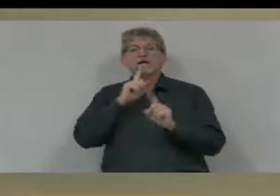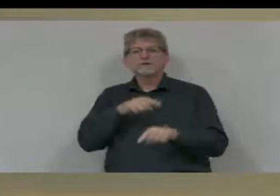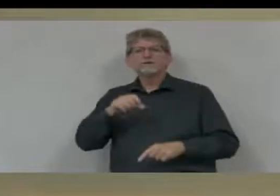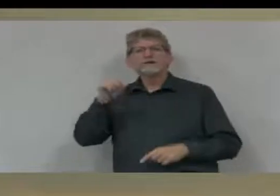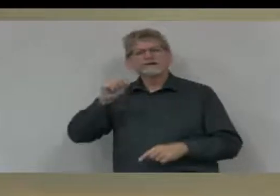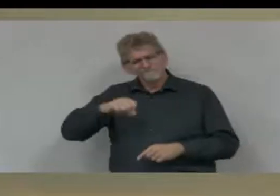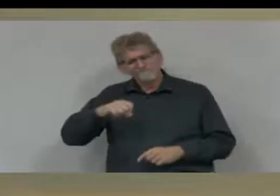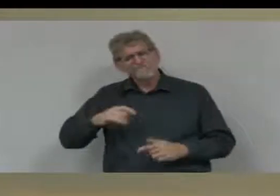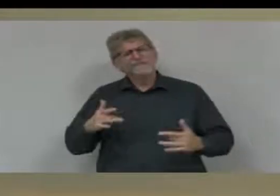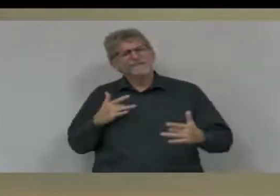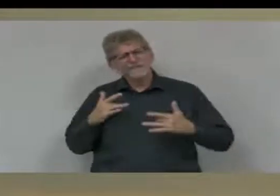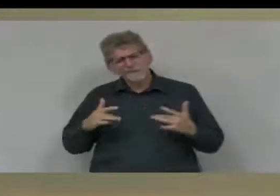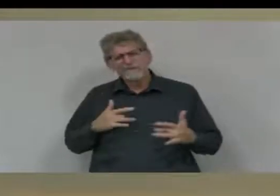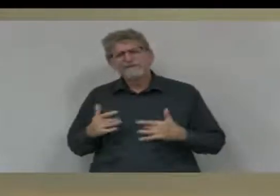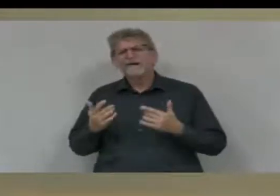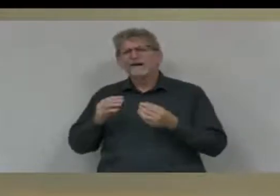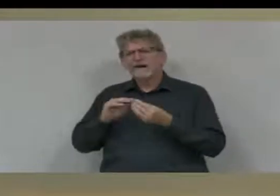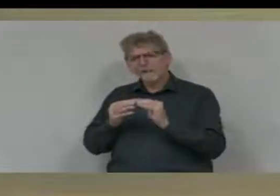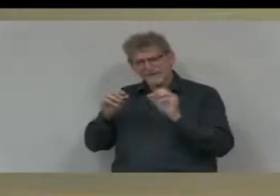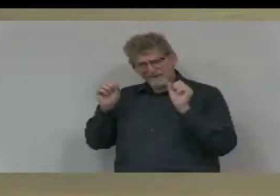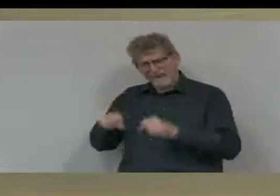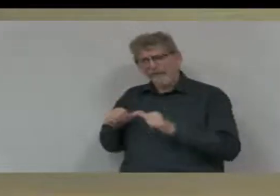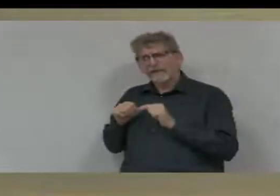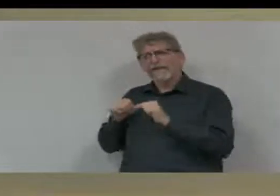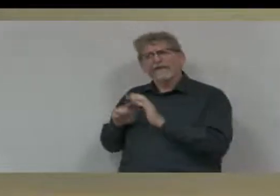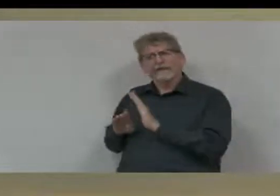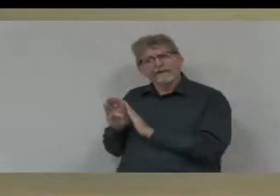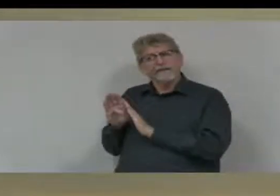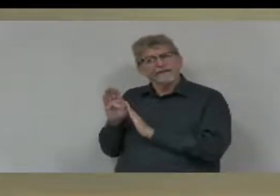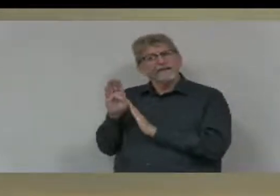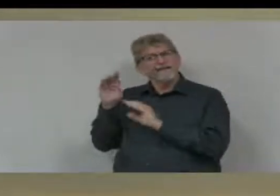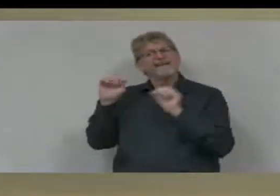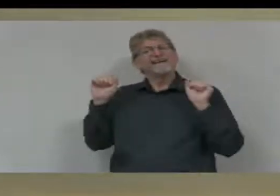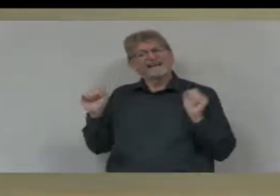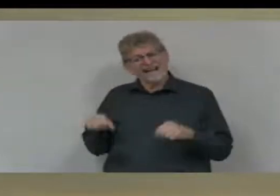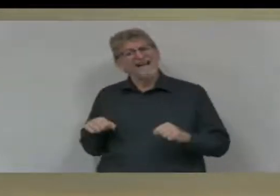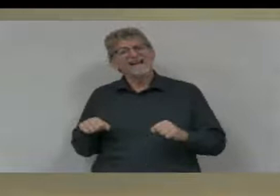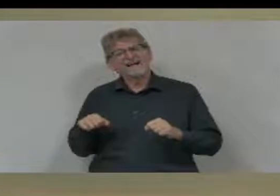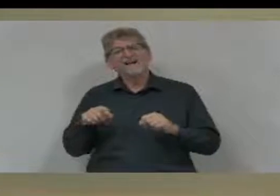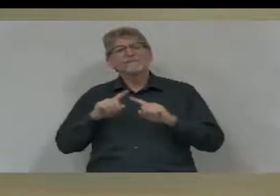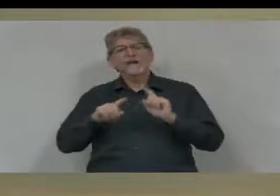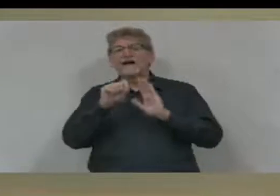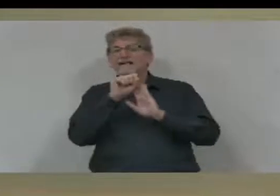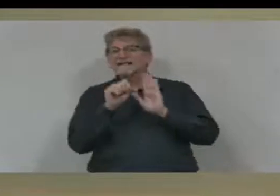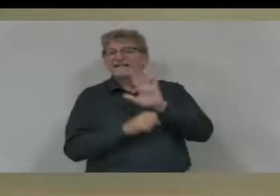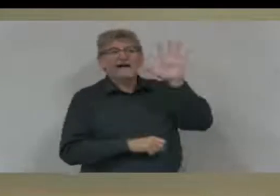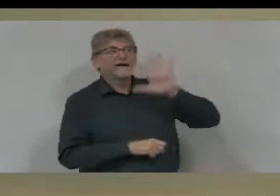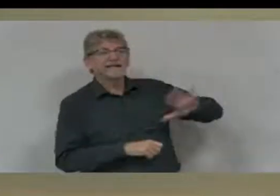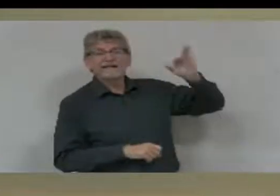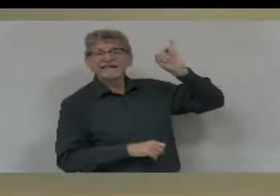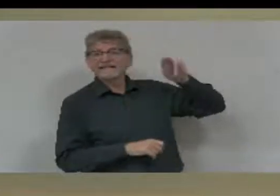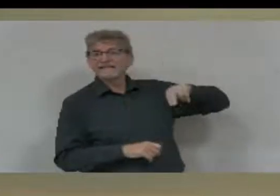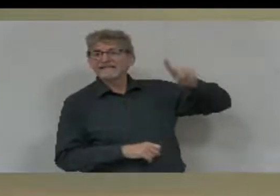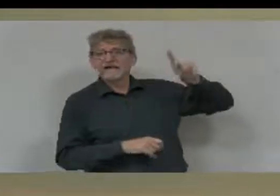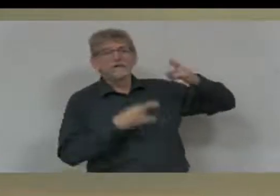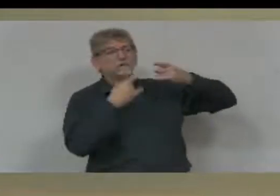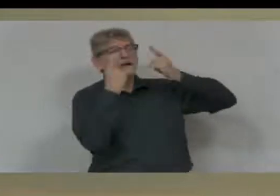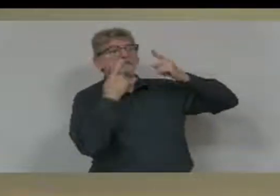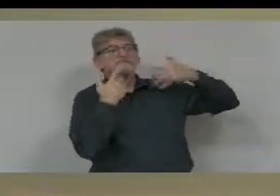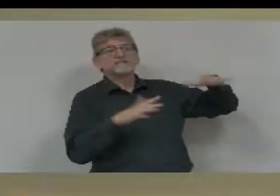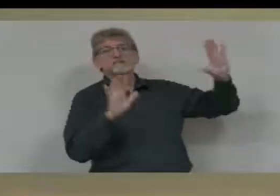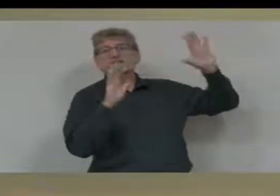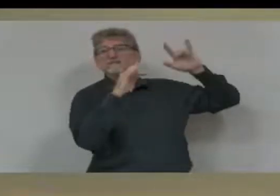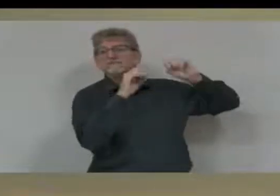increase as fewer people may be wearing masks now that the statewide mask mandate has gone away.